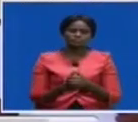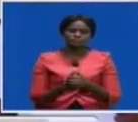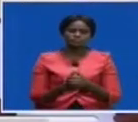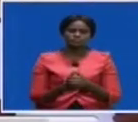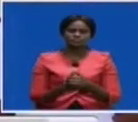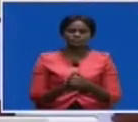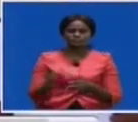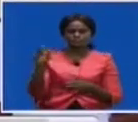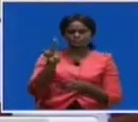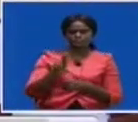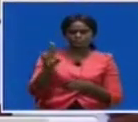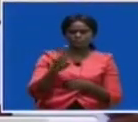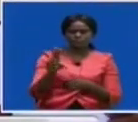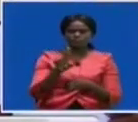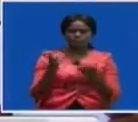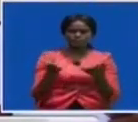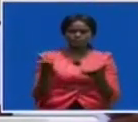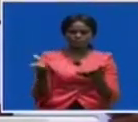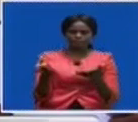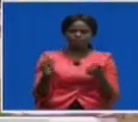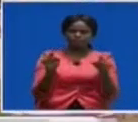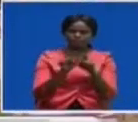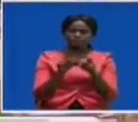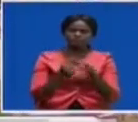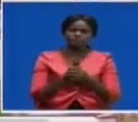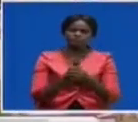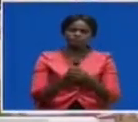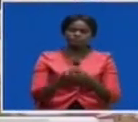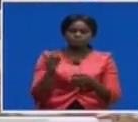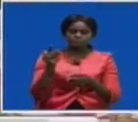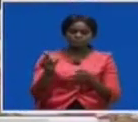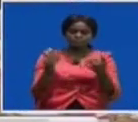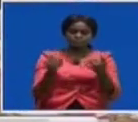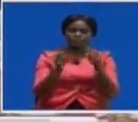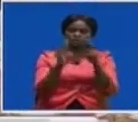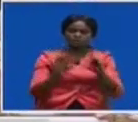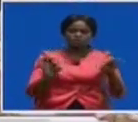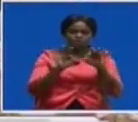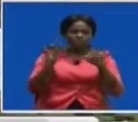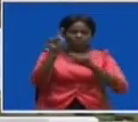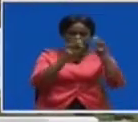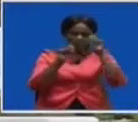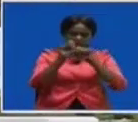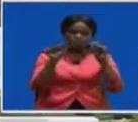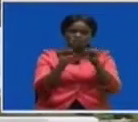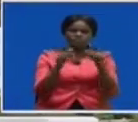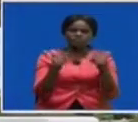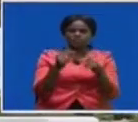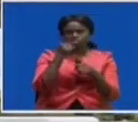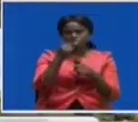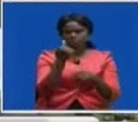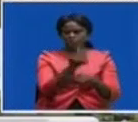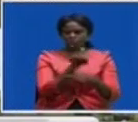completion is hopefully in the course of the first quarter of next year. This now becomes a key tourist attraction, as it is said to be the